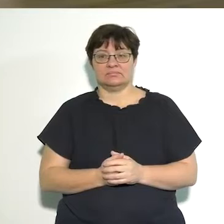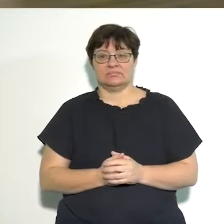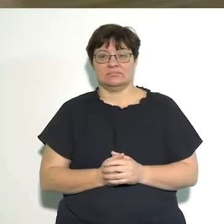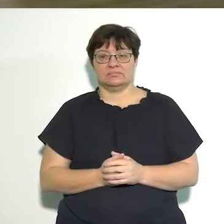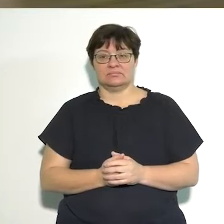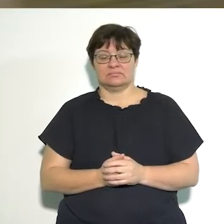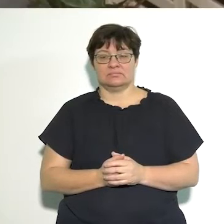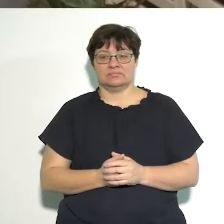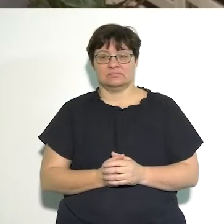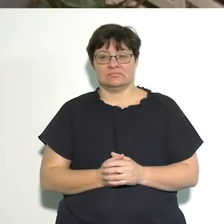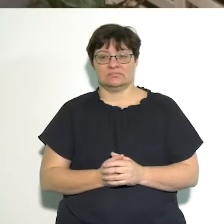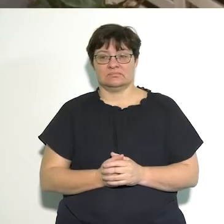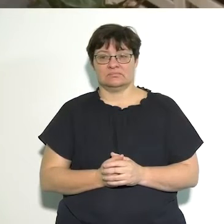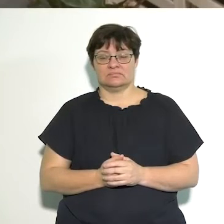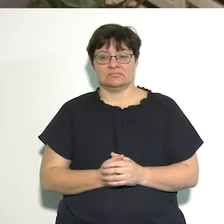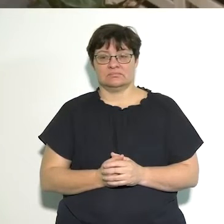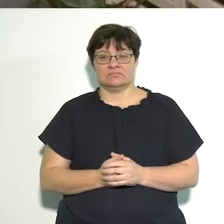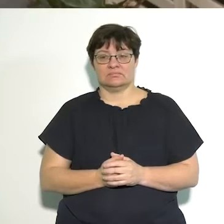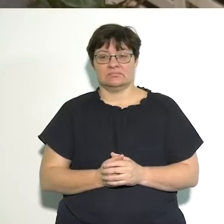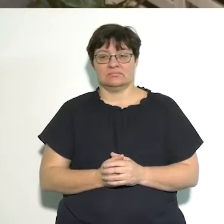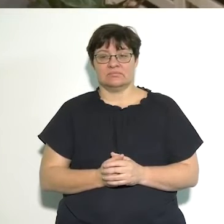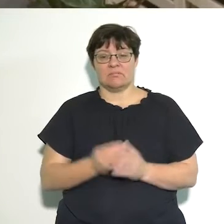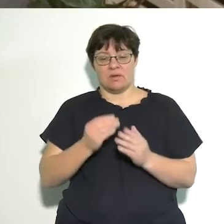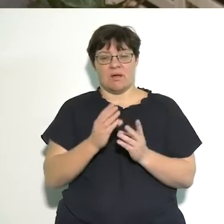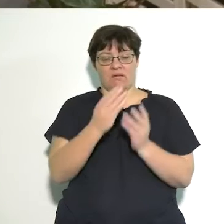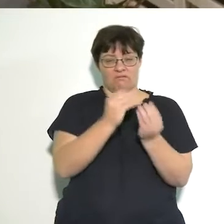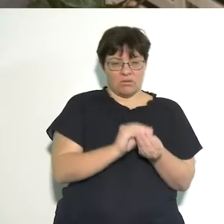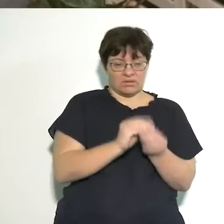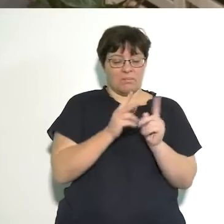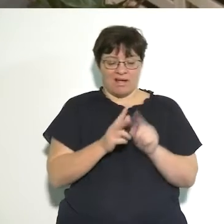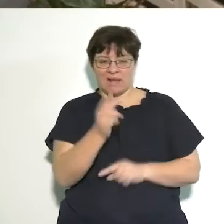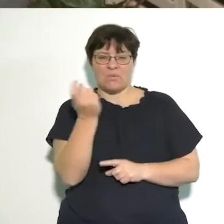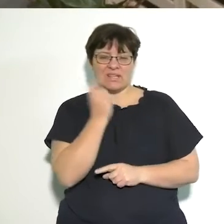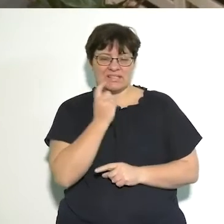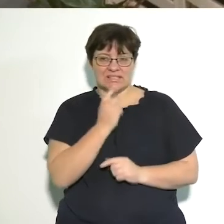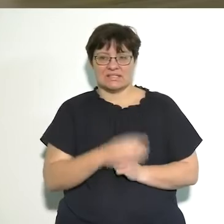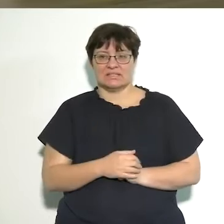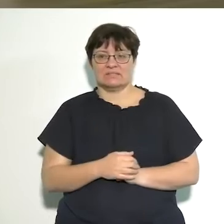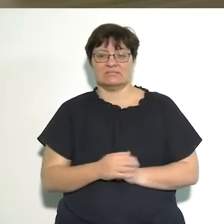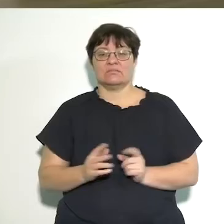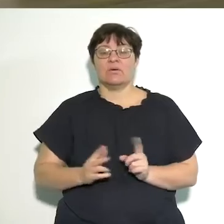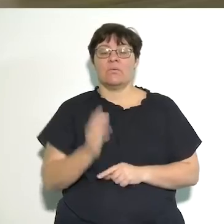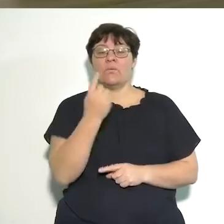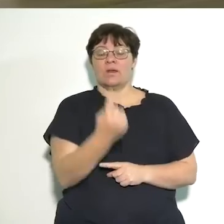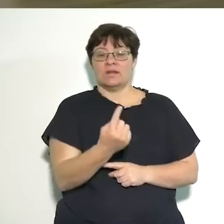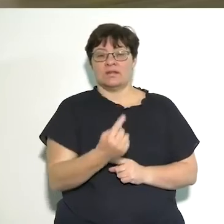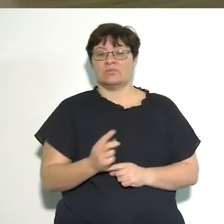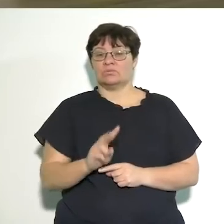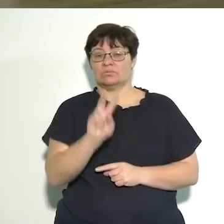three-dimensional triangles and squares. Fold it slightly for the cutting.